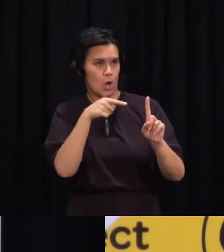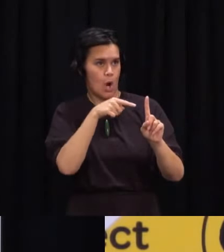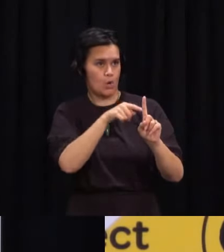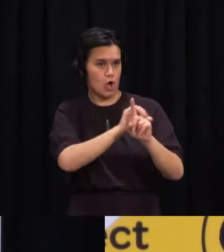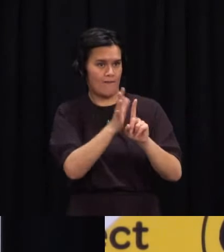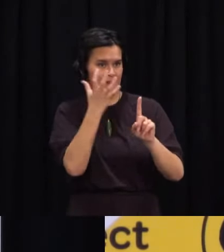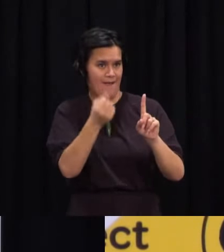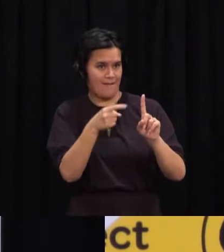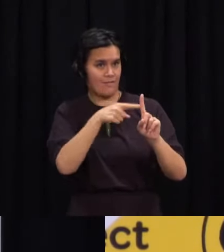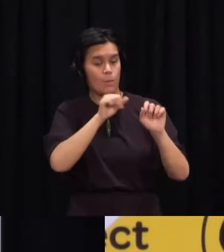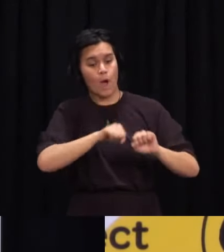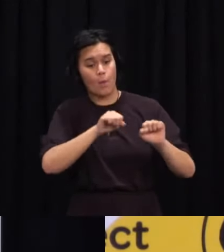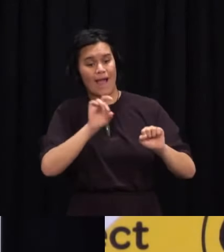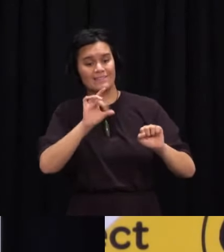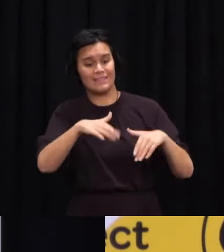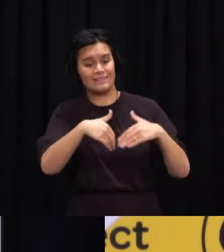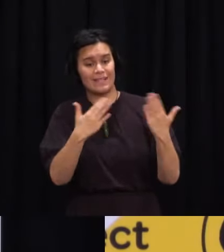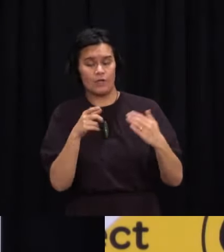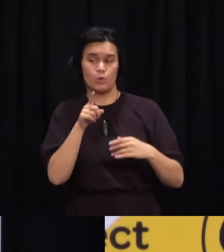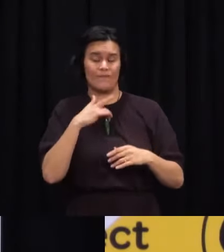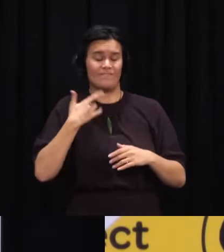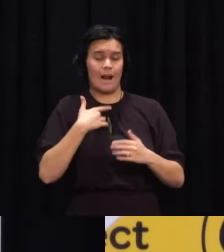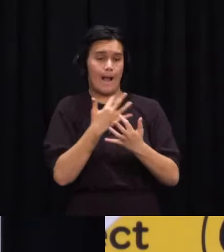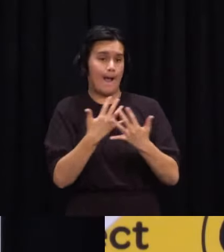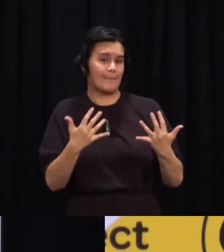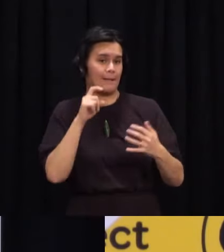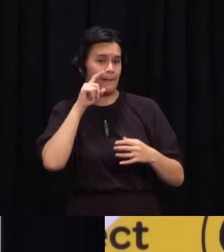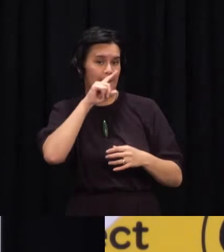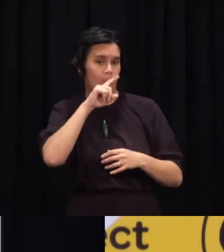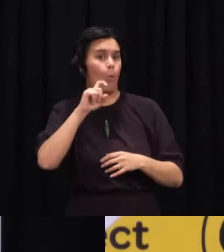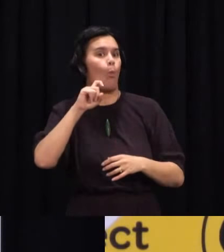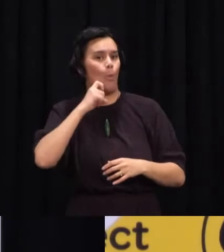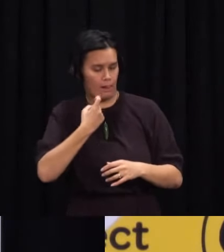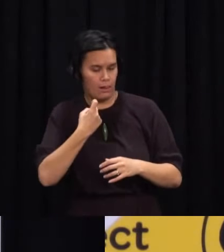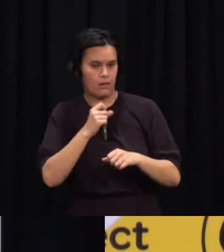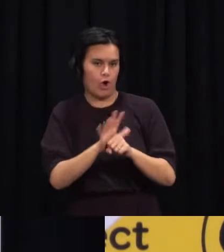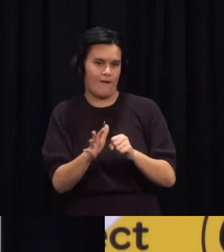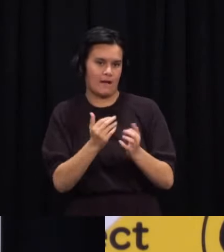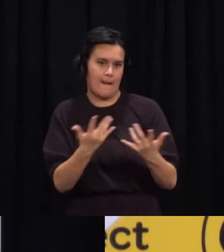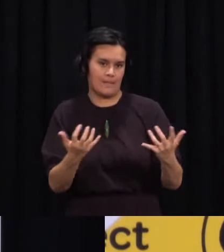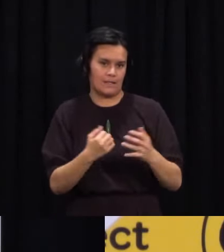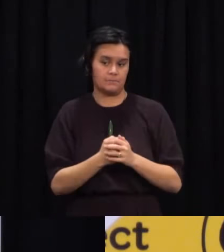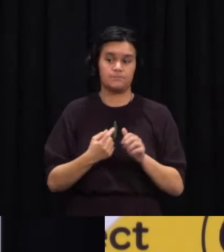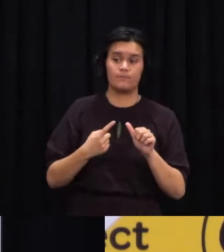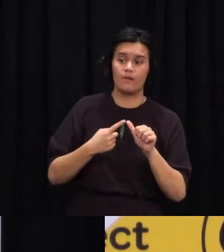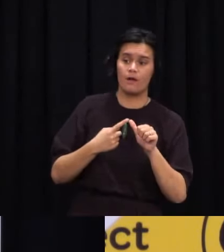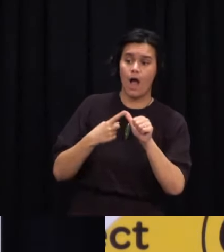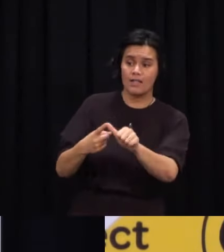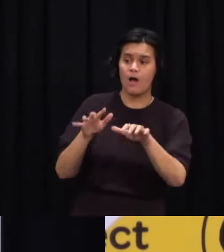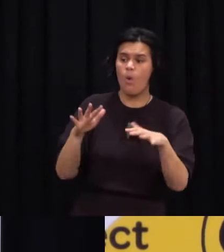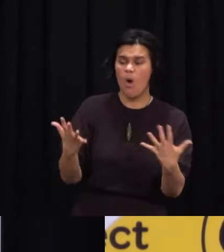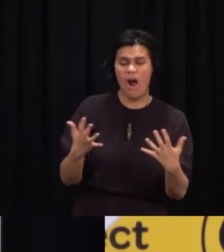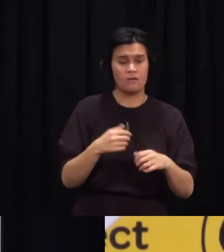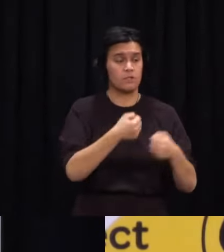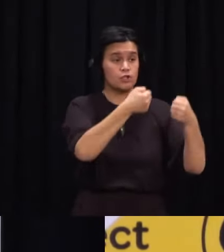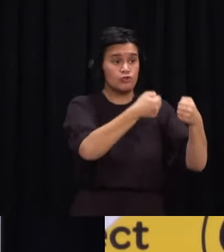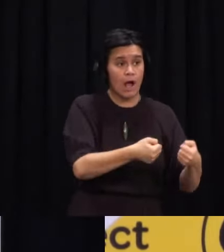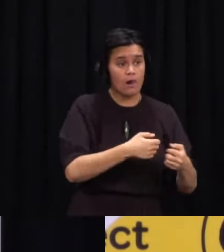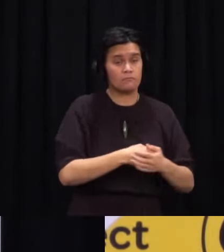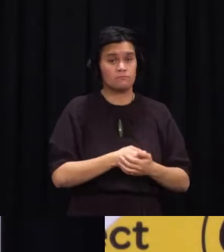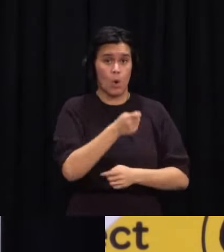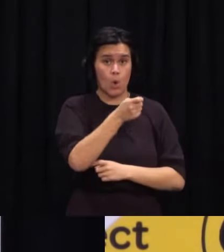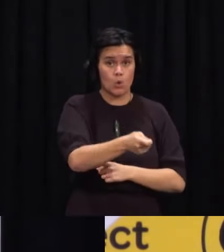we've got the testing today, which we've got a number of people who have been tested across corrections, courts, police, keeping in mind they've